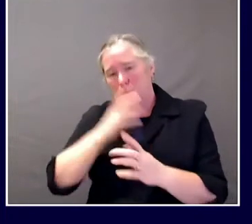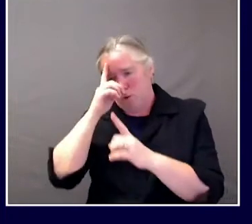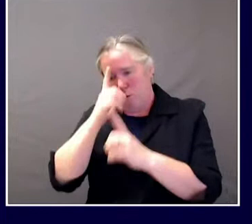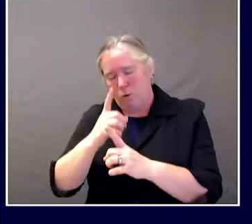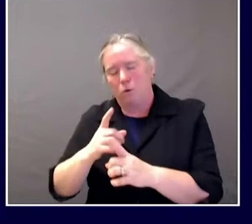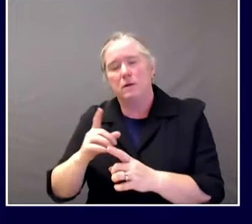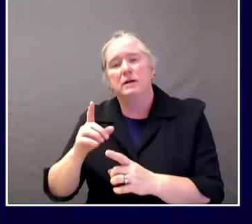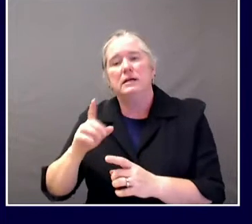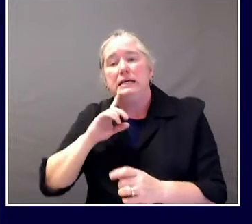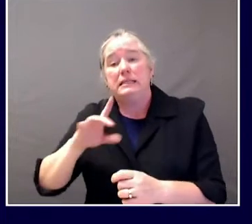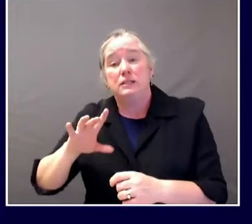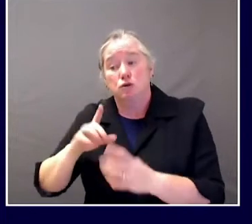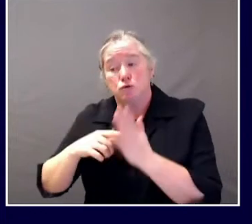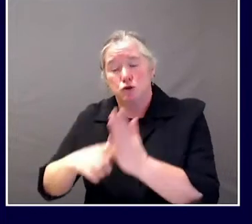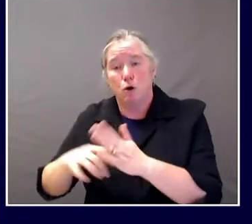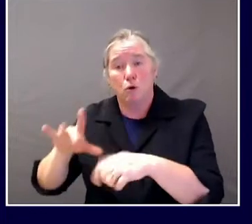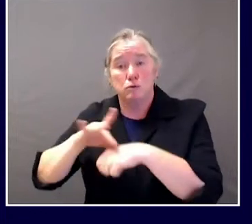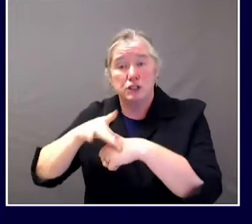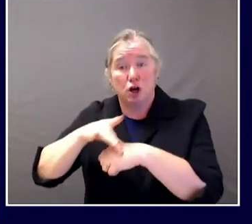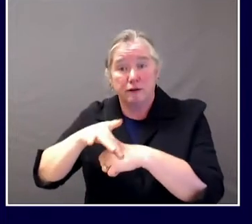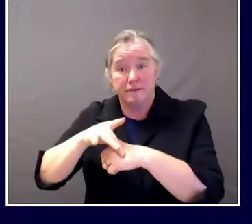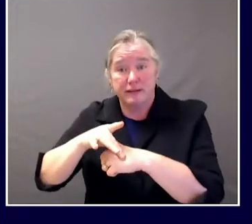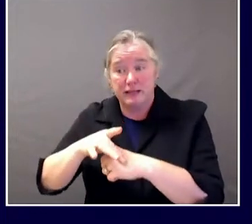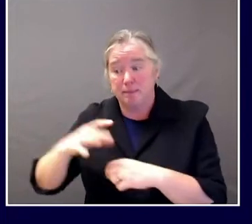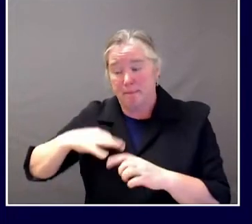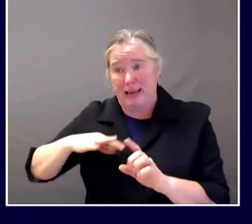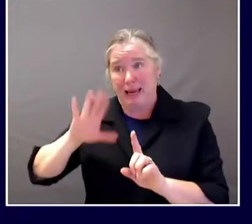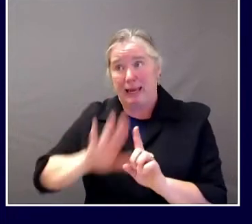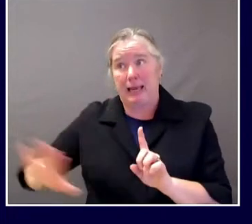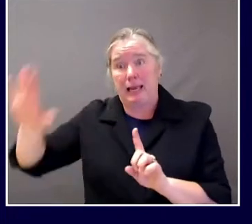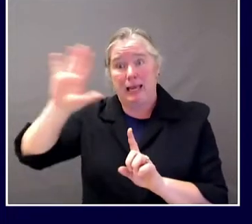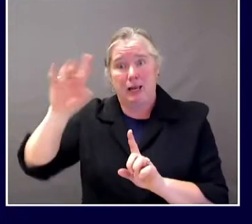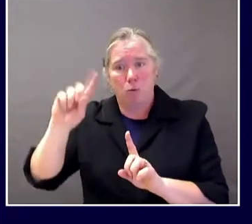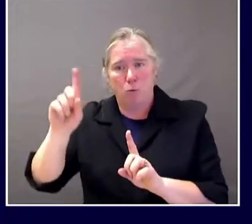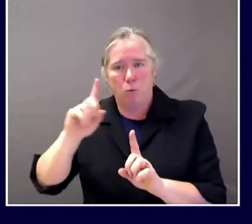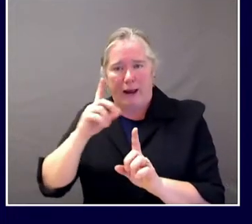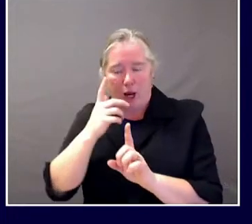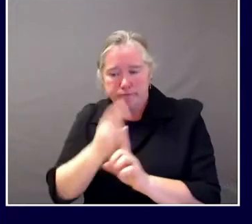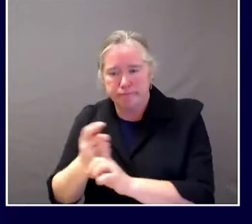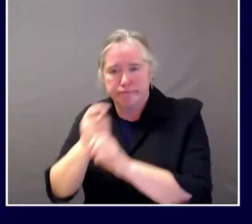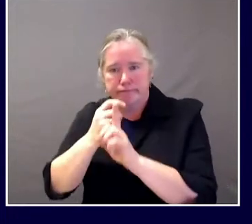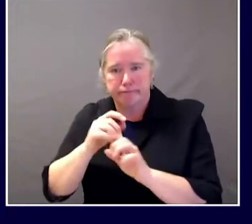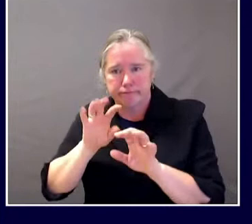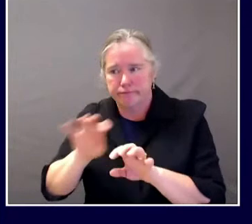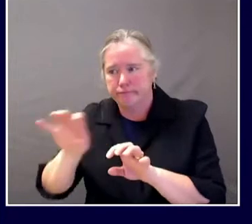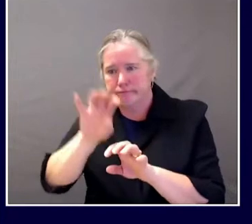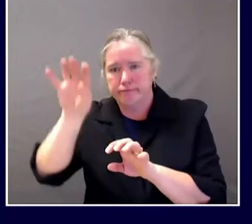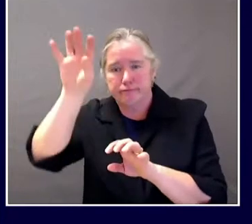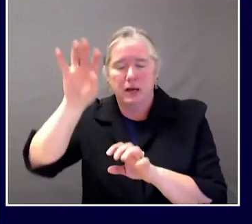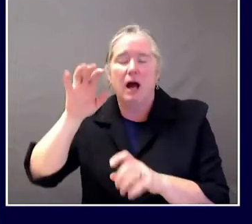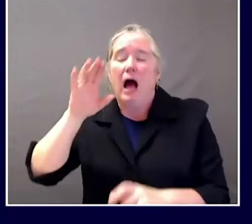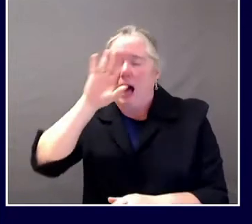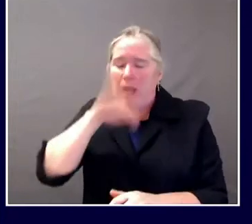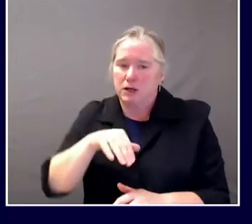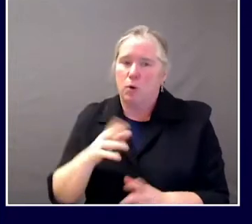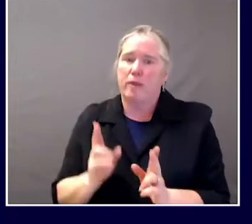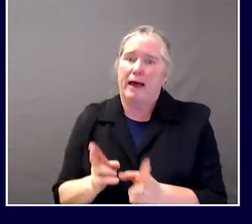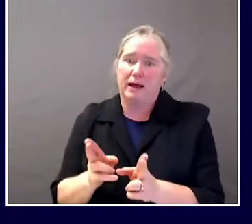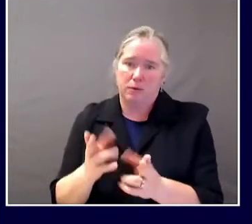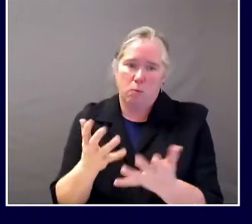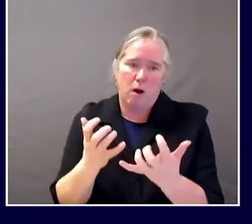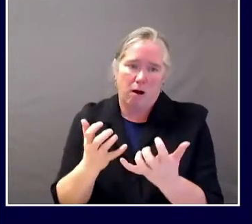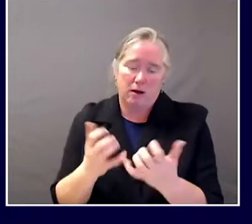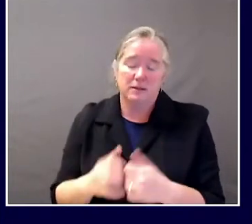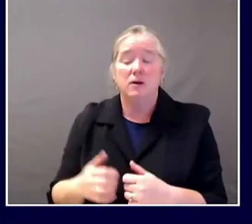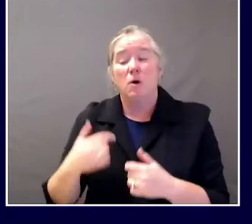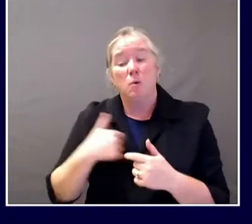being vaccinated and other such things up on the website very, very soon. It can't come soon enough. We had started